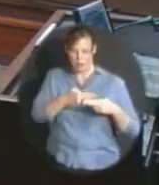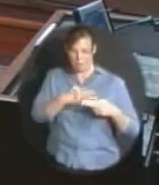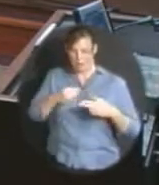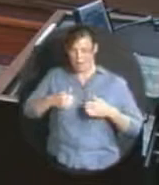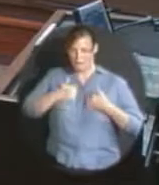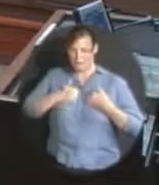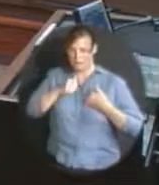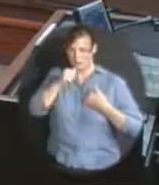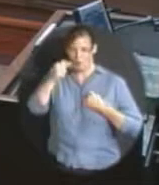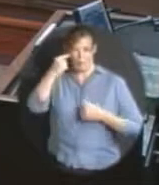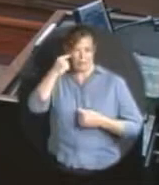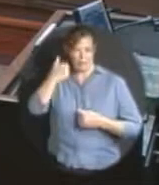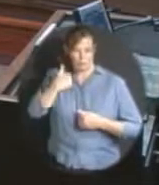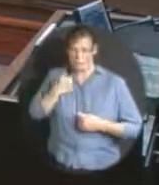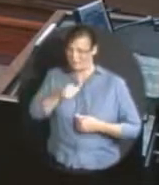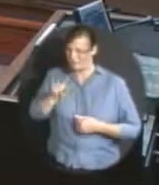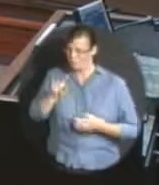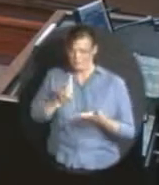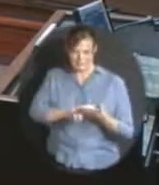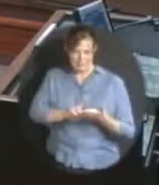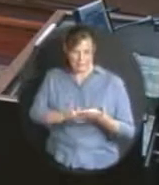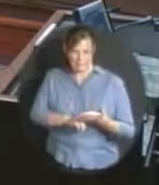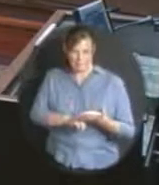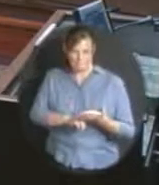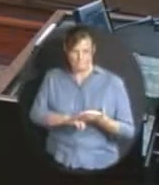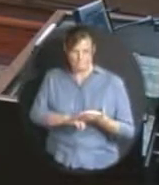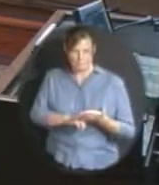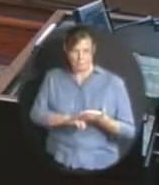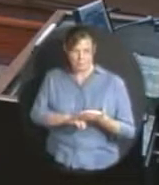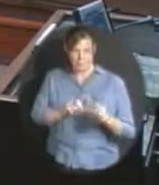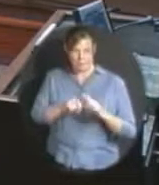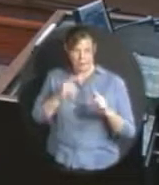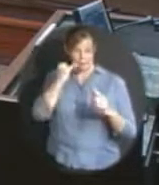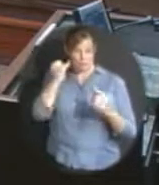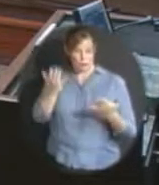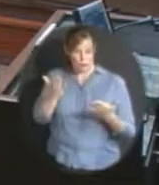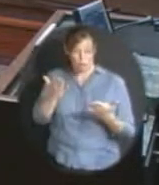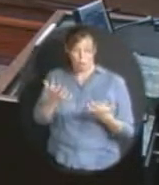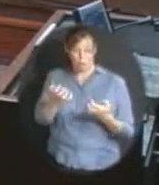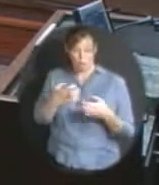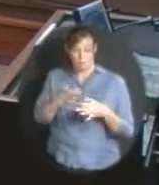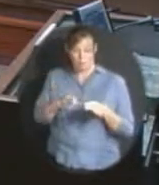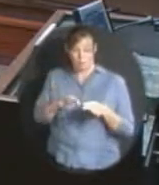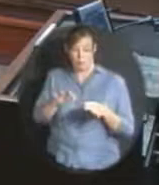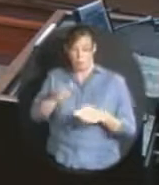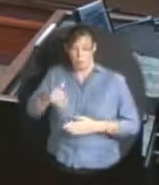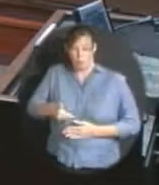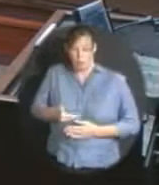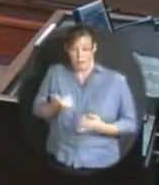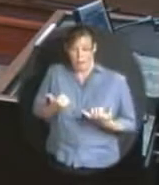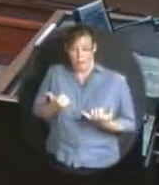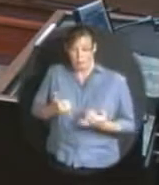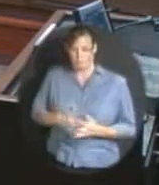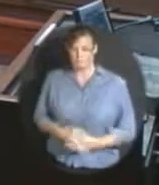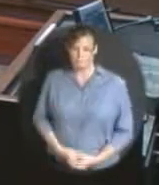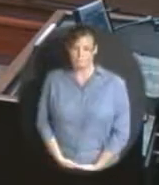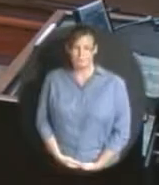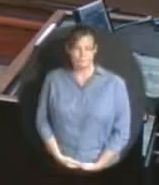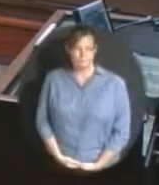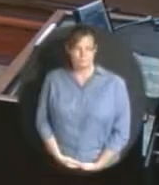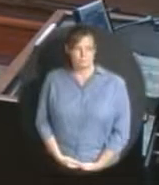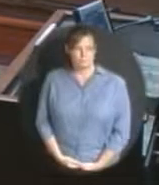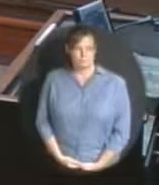I don't believe we have anyone who signed up. However, if you're here and would like to make a comment, we would welcome that now.